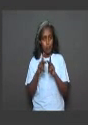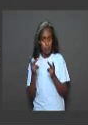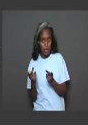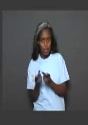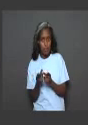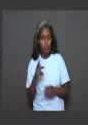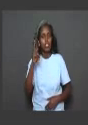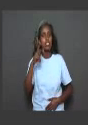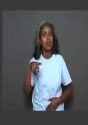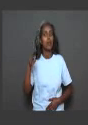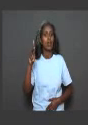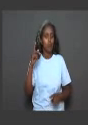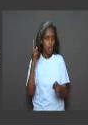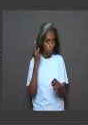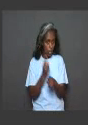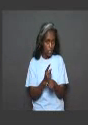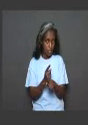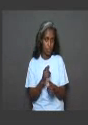the parabola correctly.